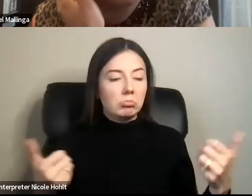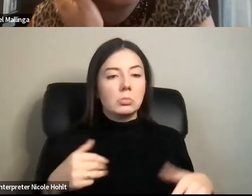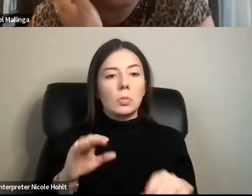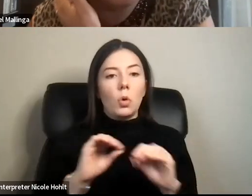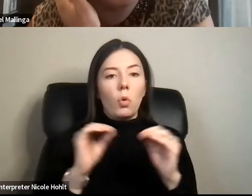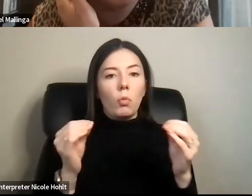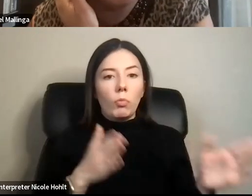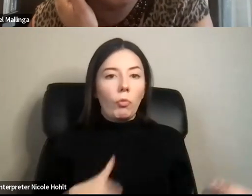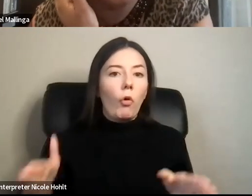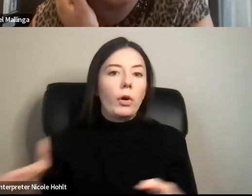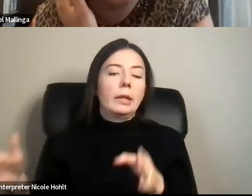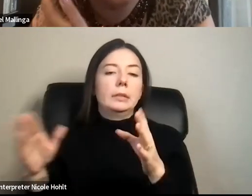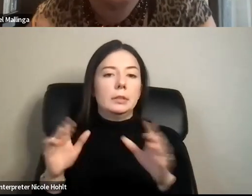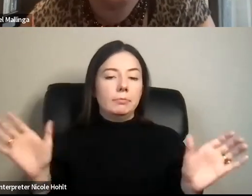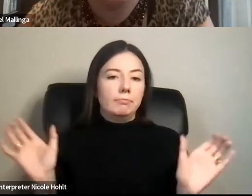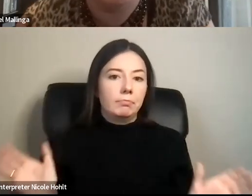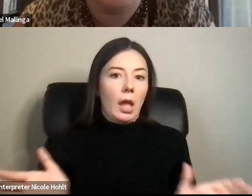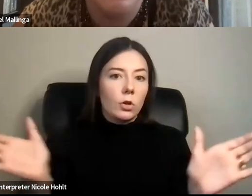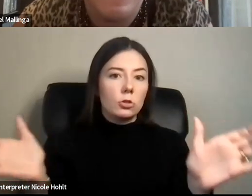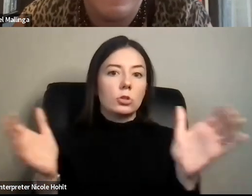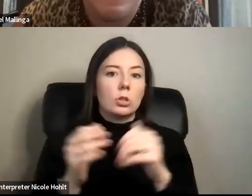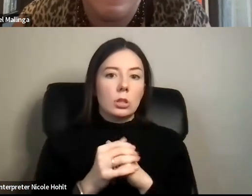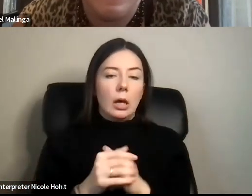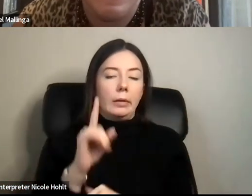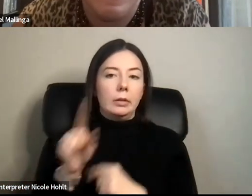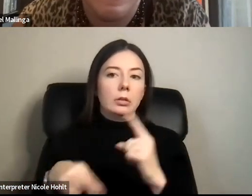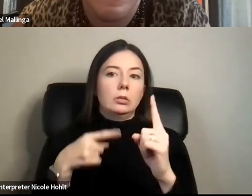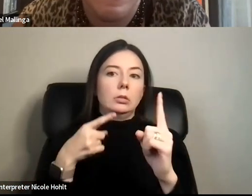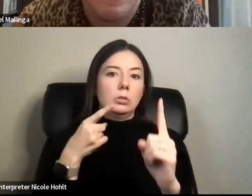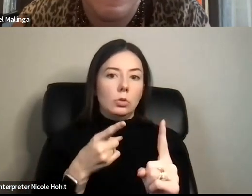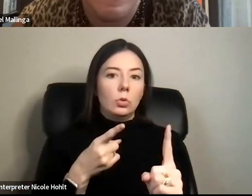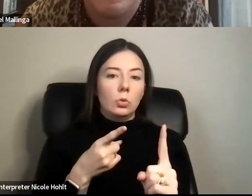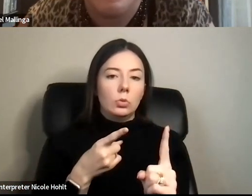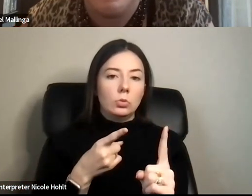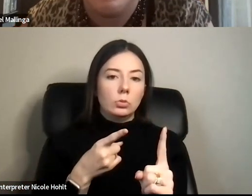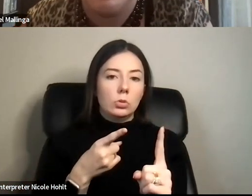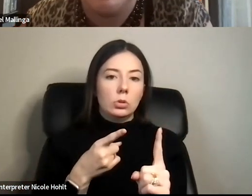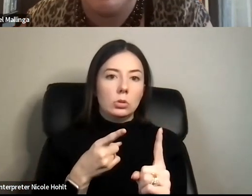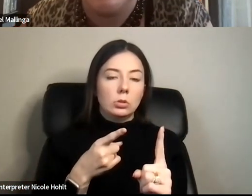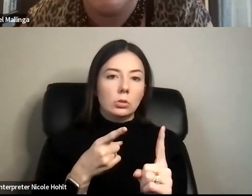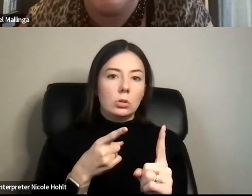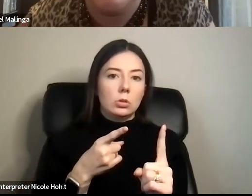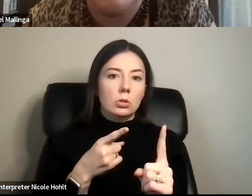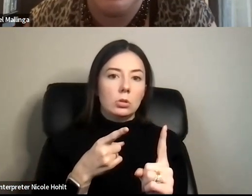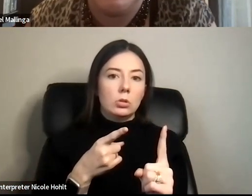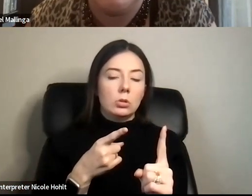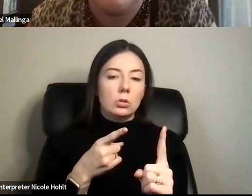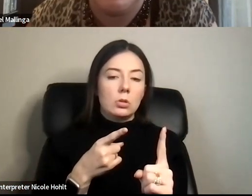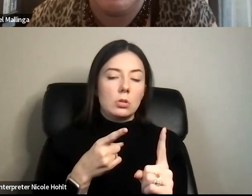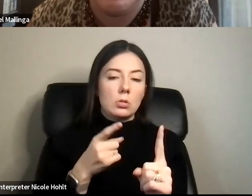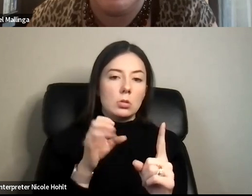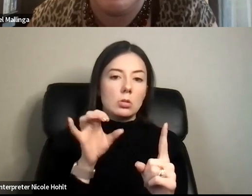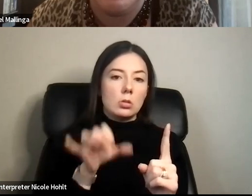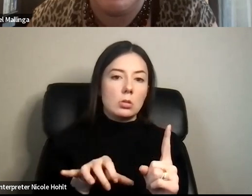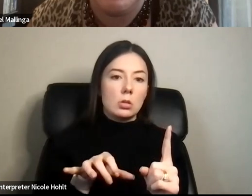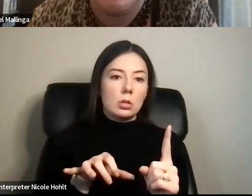you know, the key around that is preparing for the employer to divide, to use